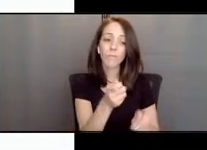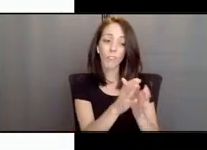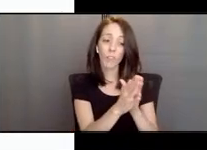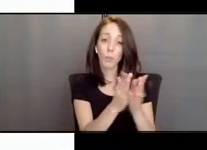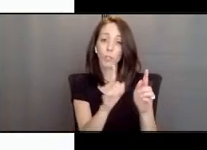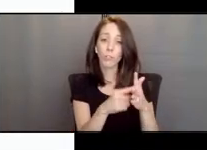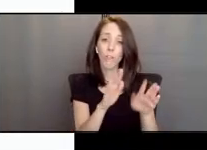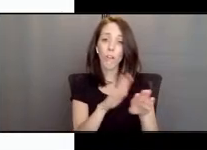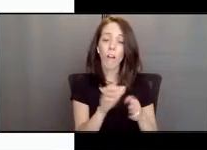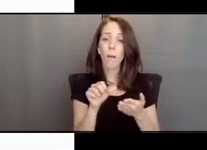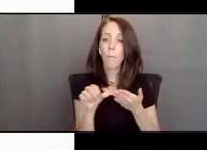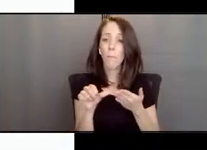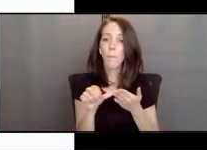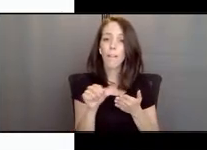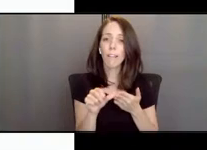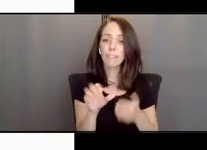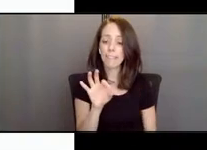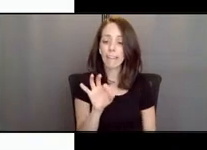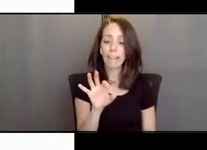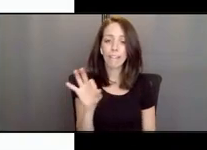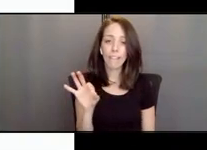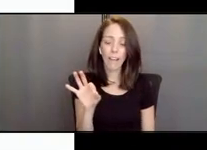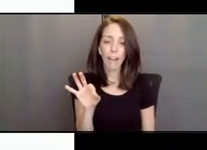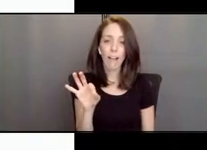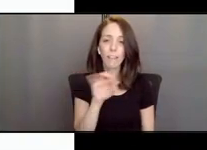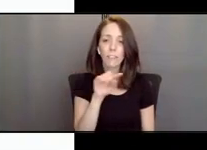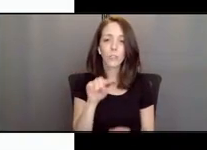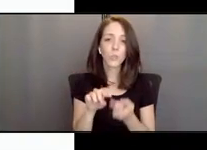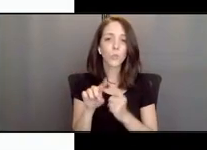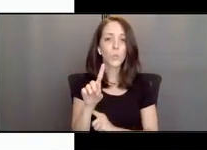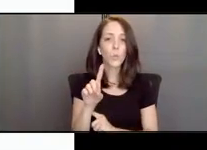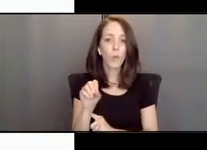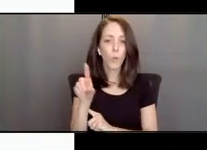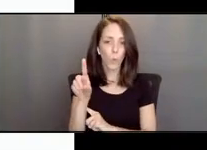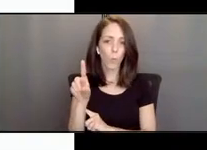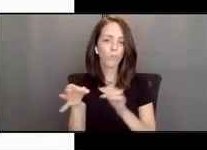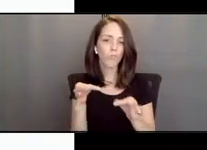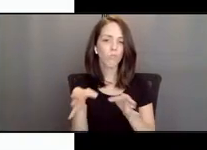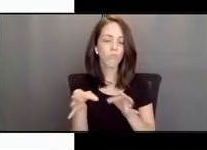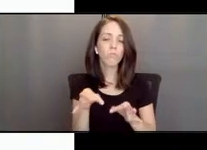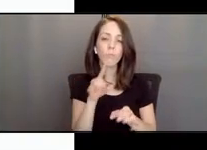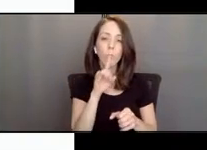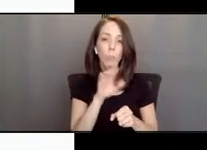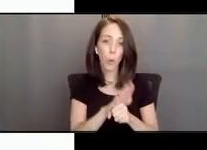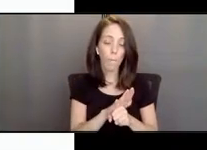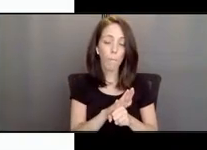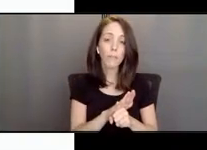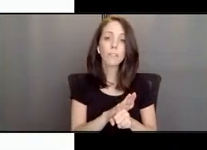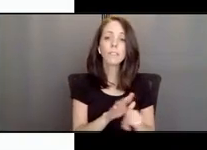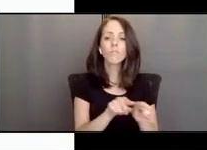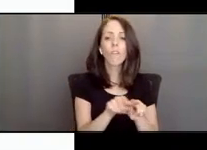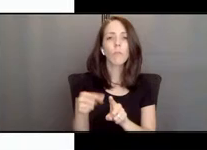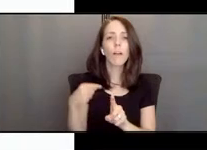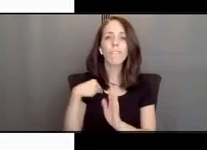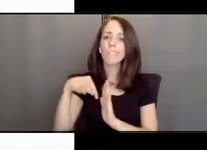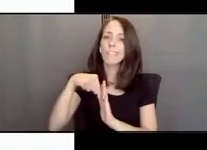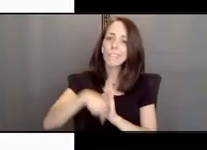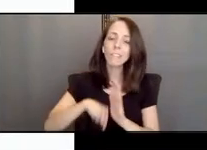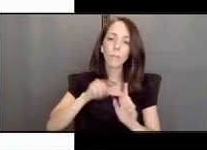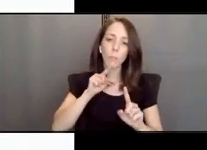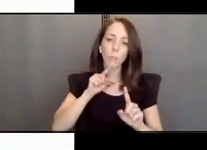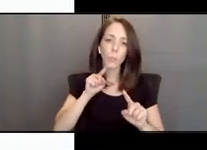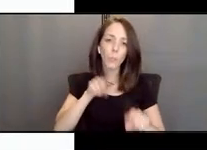pages 99 and goes to page 101. And there's an in-depth report that really talks